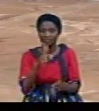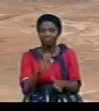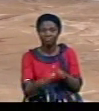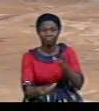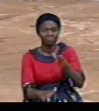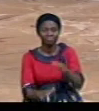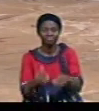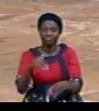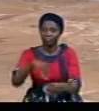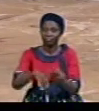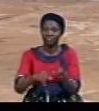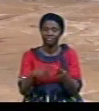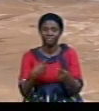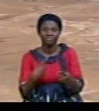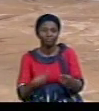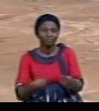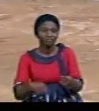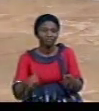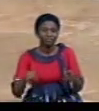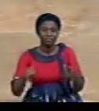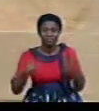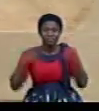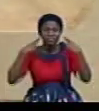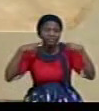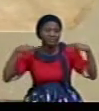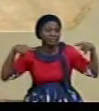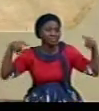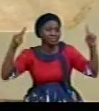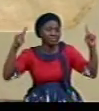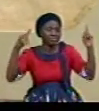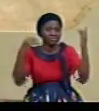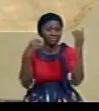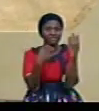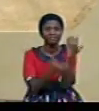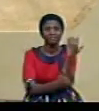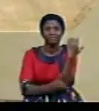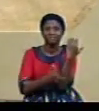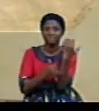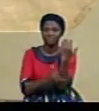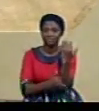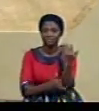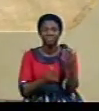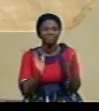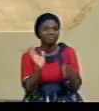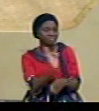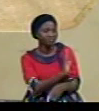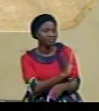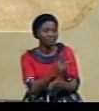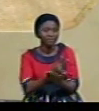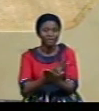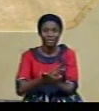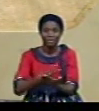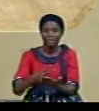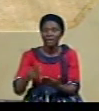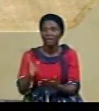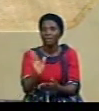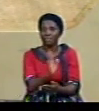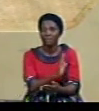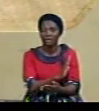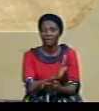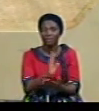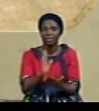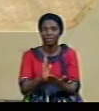Marching into that success City bye bye failure bye bye fell young